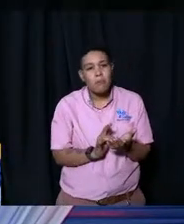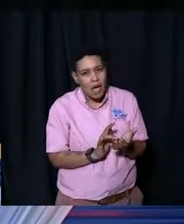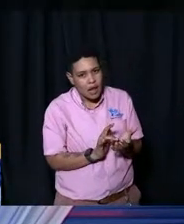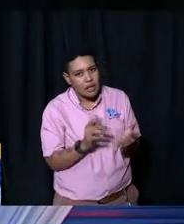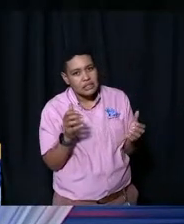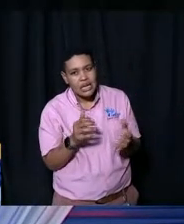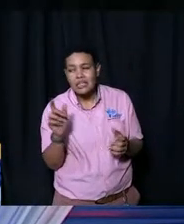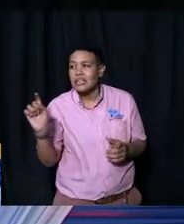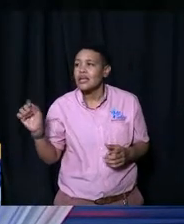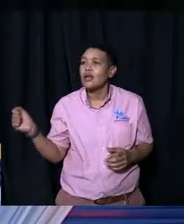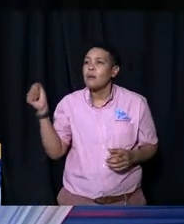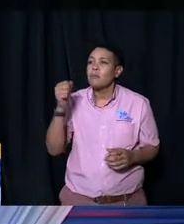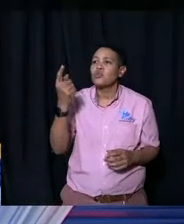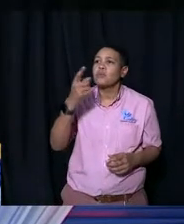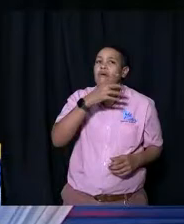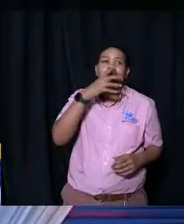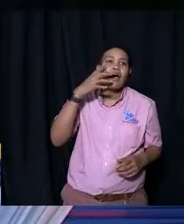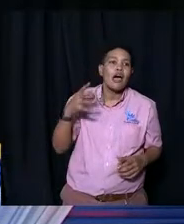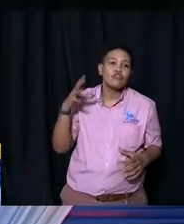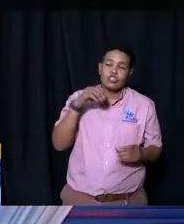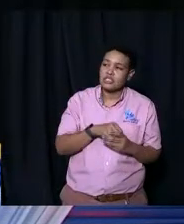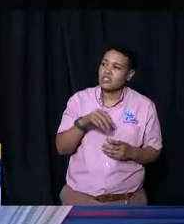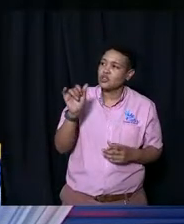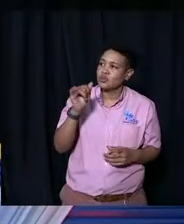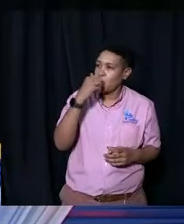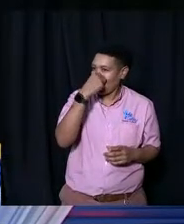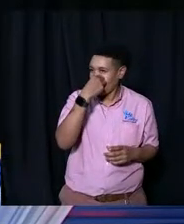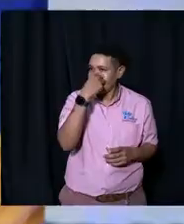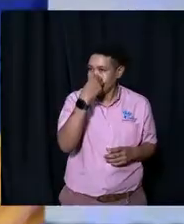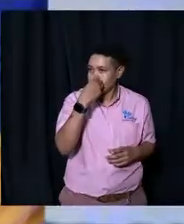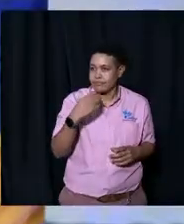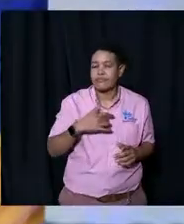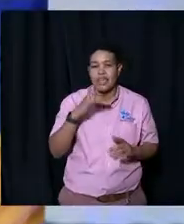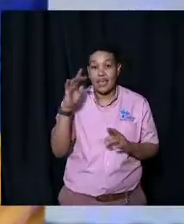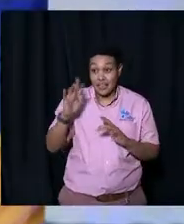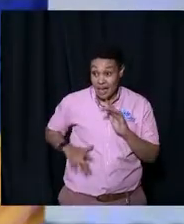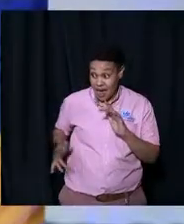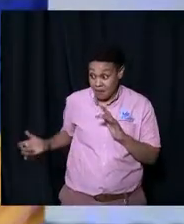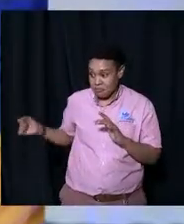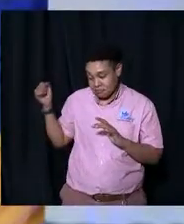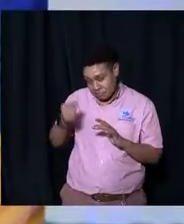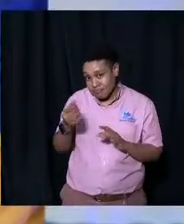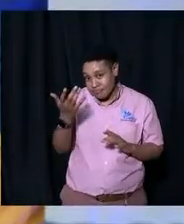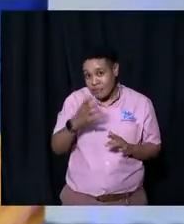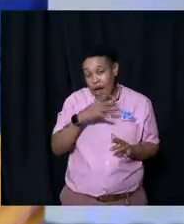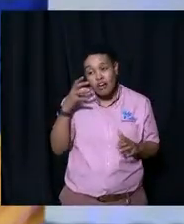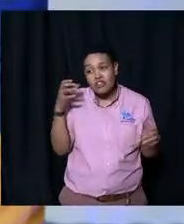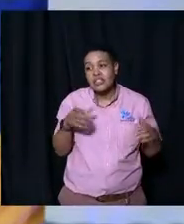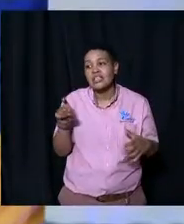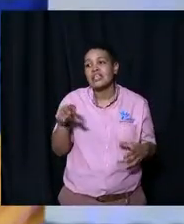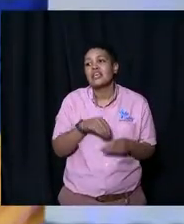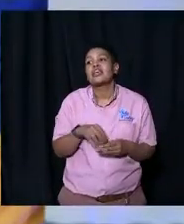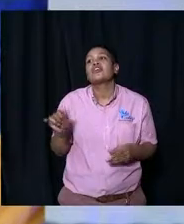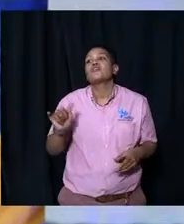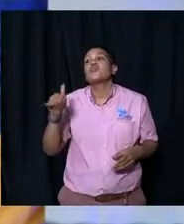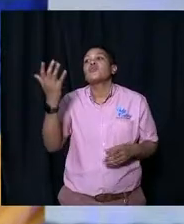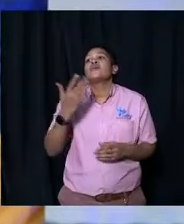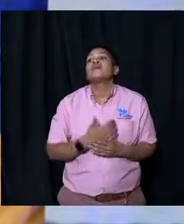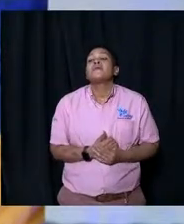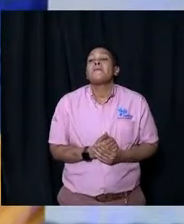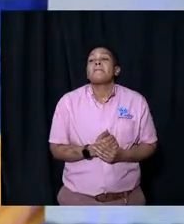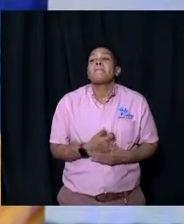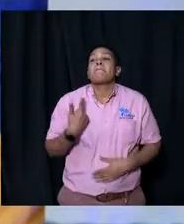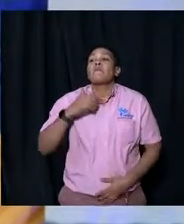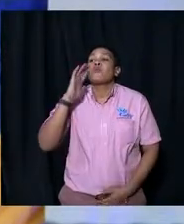Medical. But you need to put somebody from the agricultural sector on it too. So I'm filling a gap, okay? I'm filling a gap. Thank you so very much.